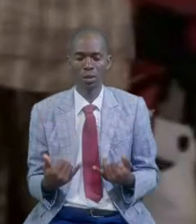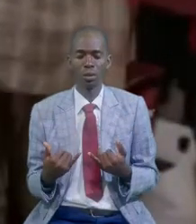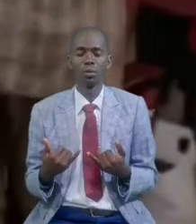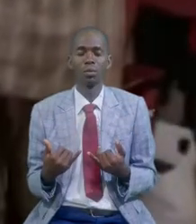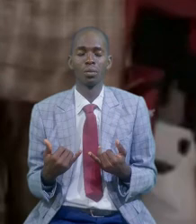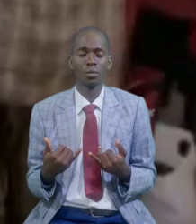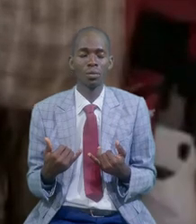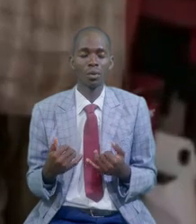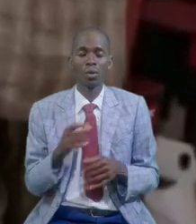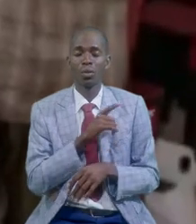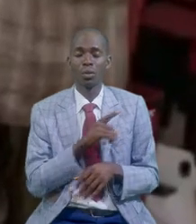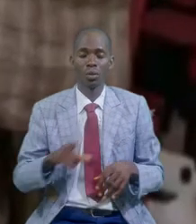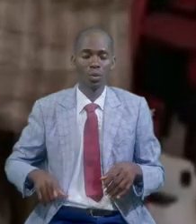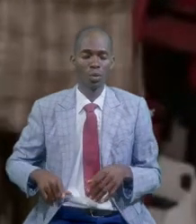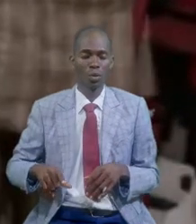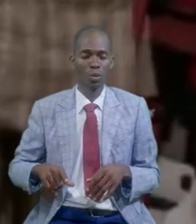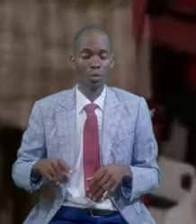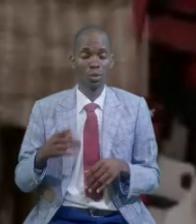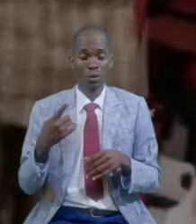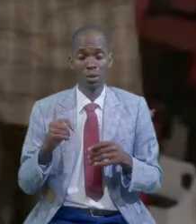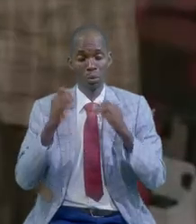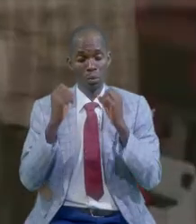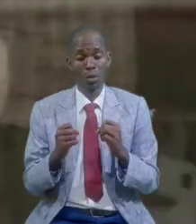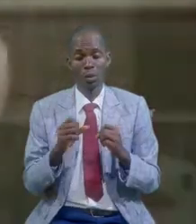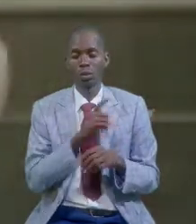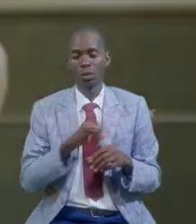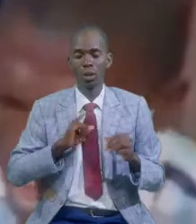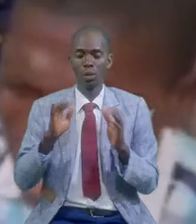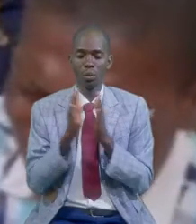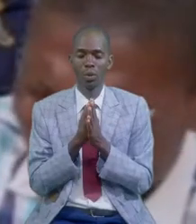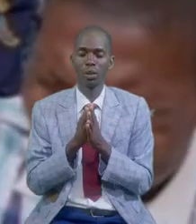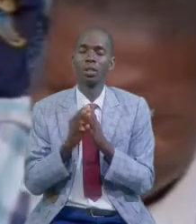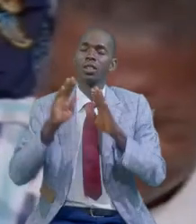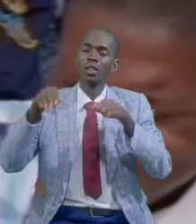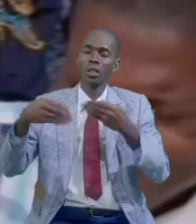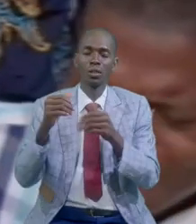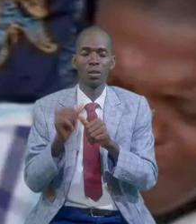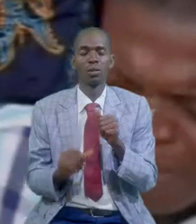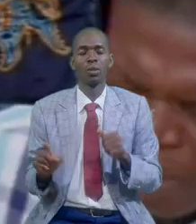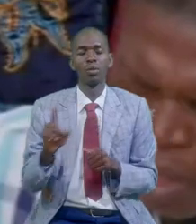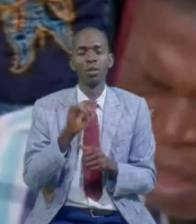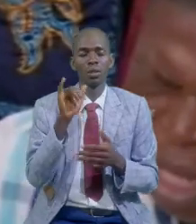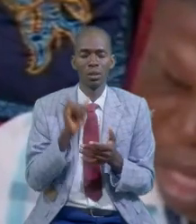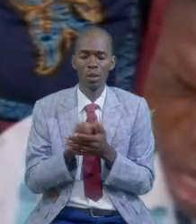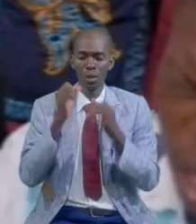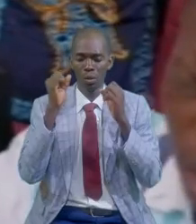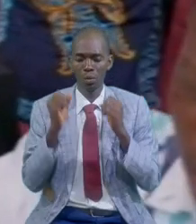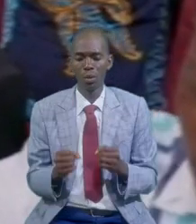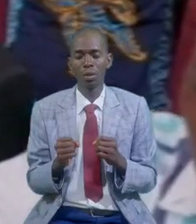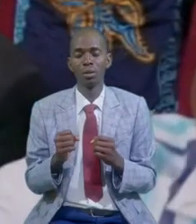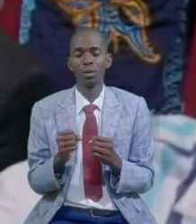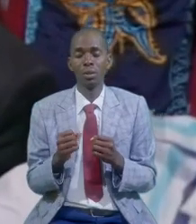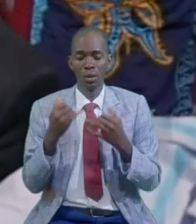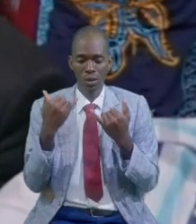Lord, I pray, give everyone that mantle of power